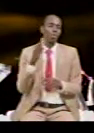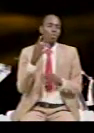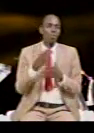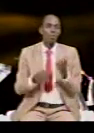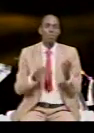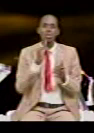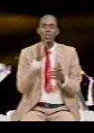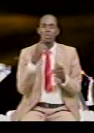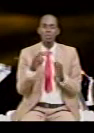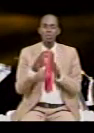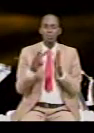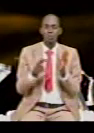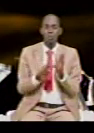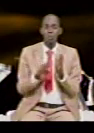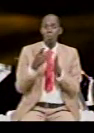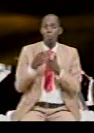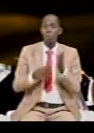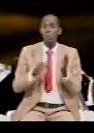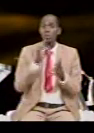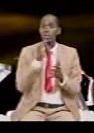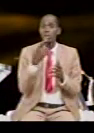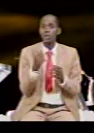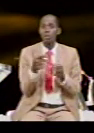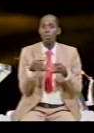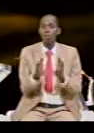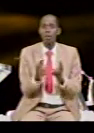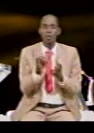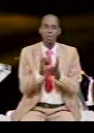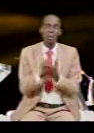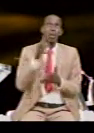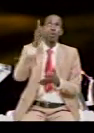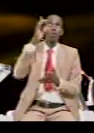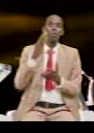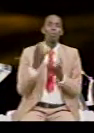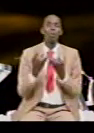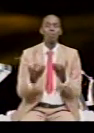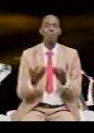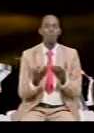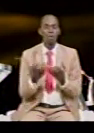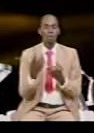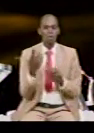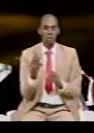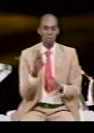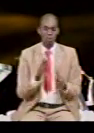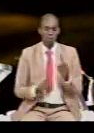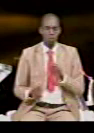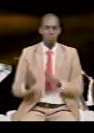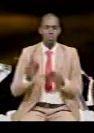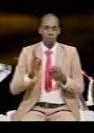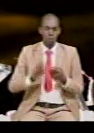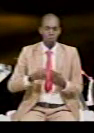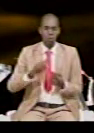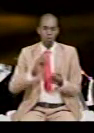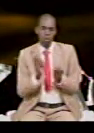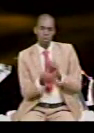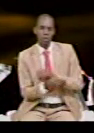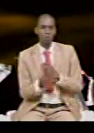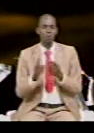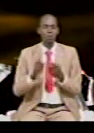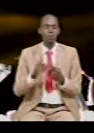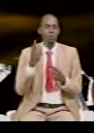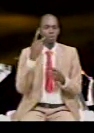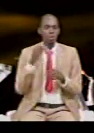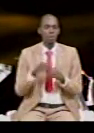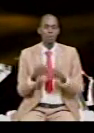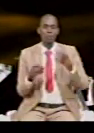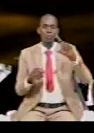way that God wanted the prophets to turn the people to? In Leviticus chapter 20, I